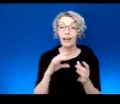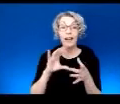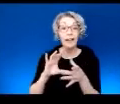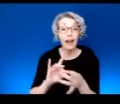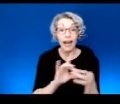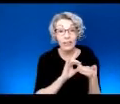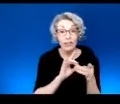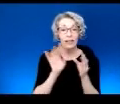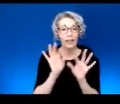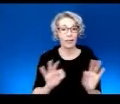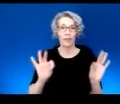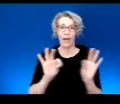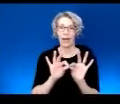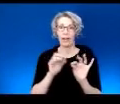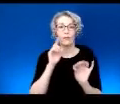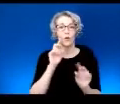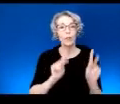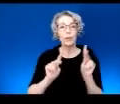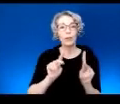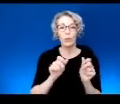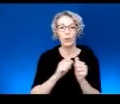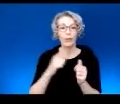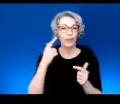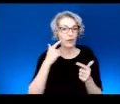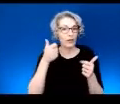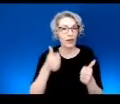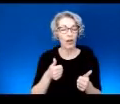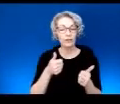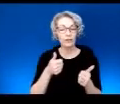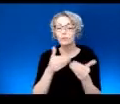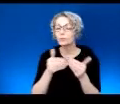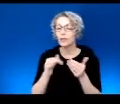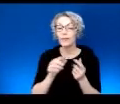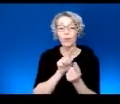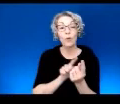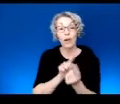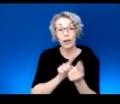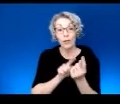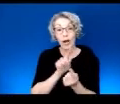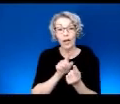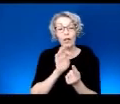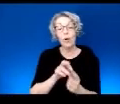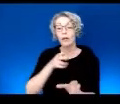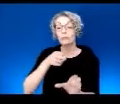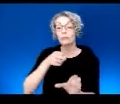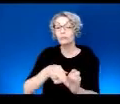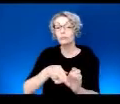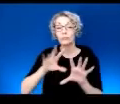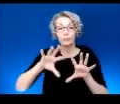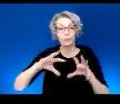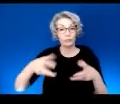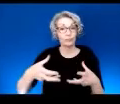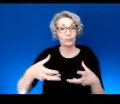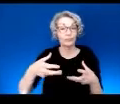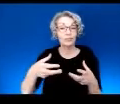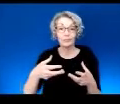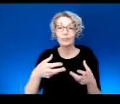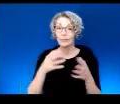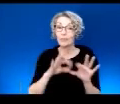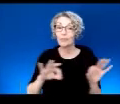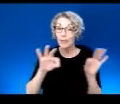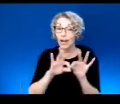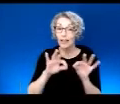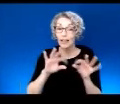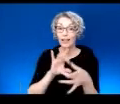to people with hearing loss, whether on a one-on-one situation or being a part of our large group